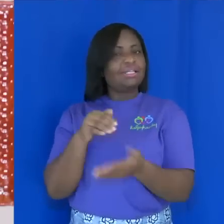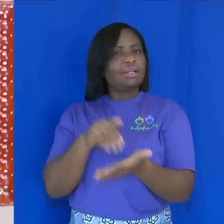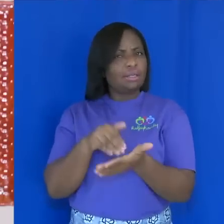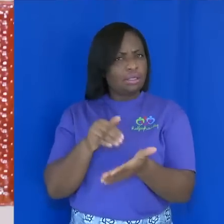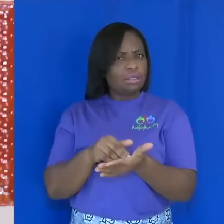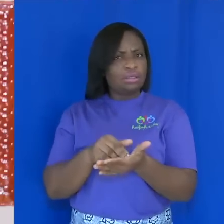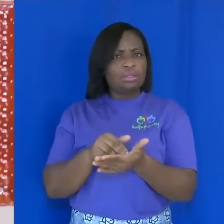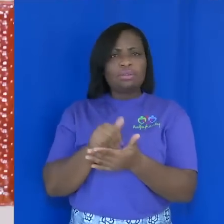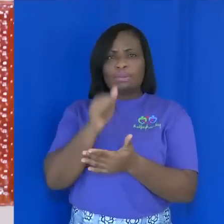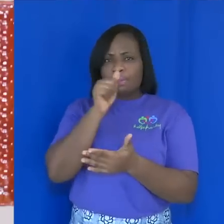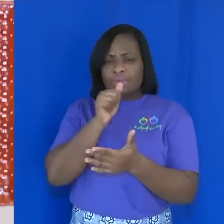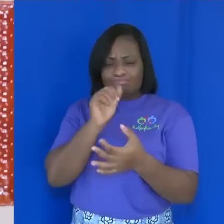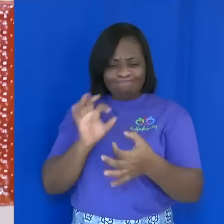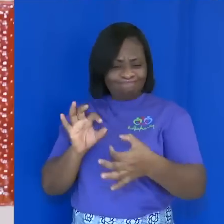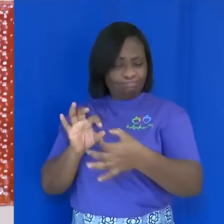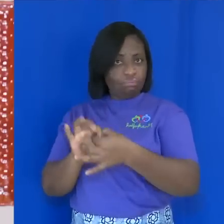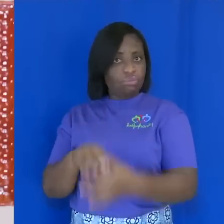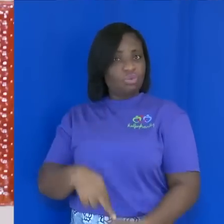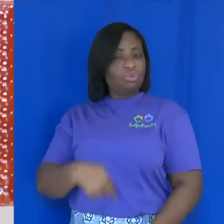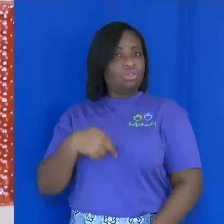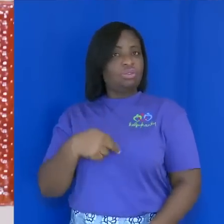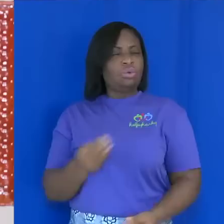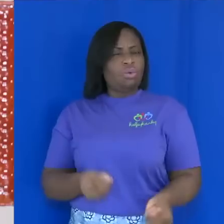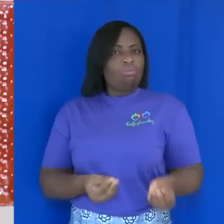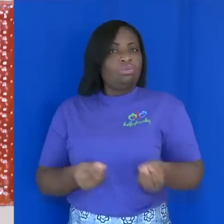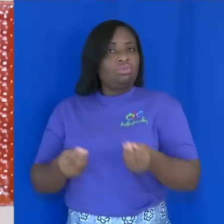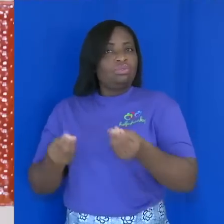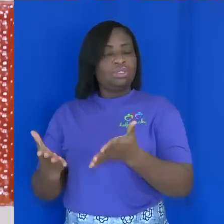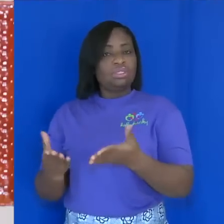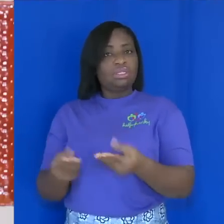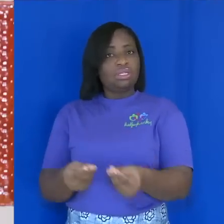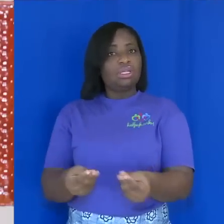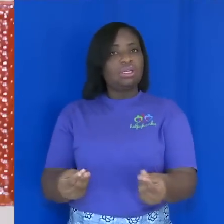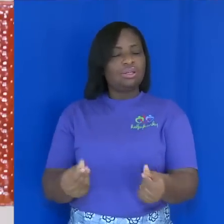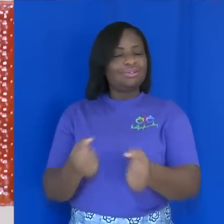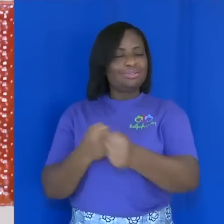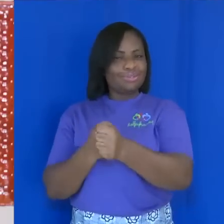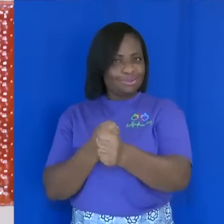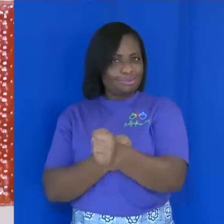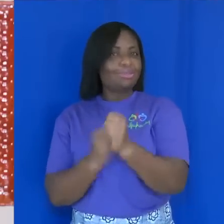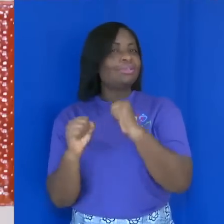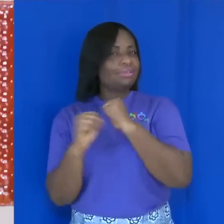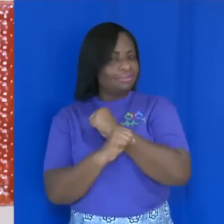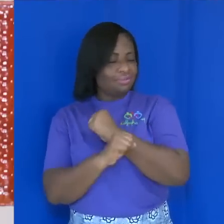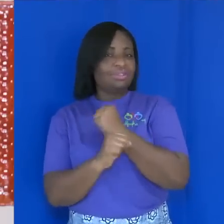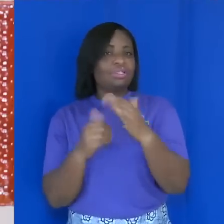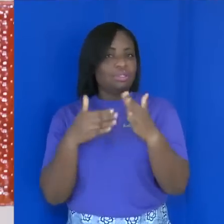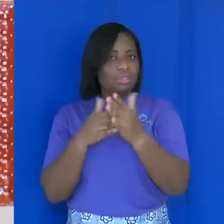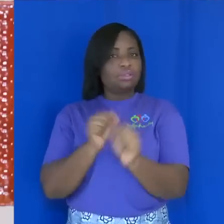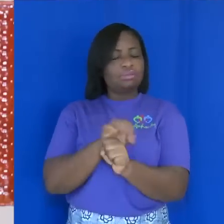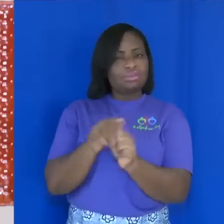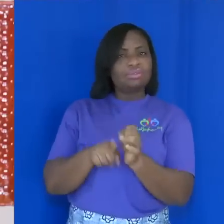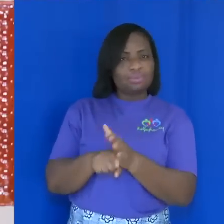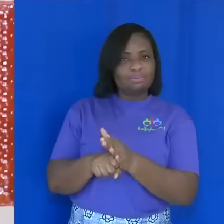to private and religious bodies who provided their facilities to support the fight.